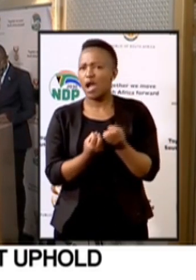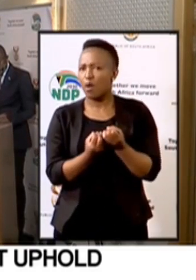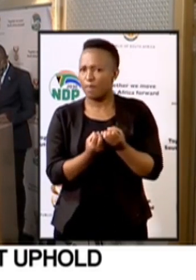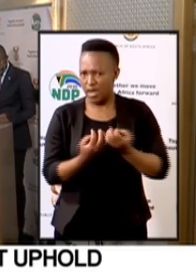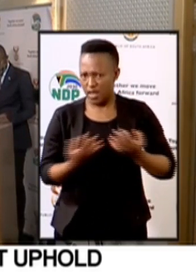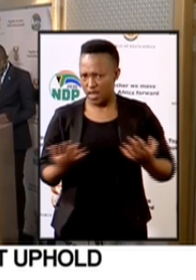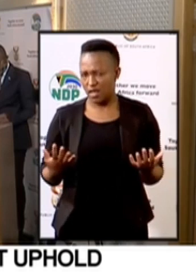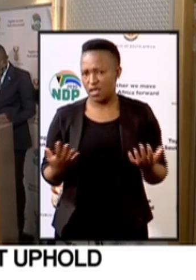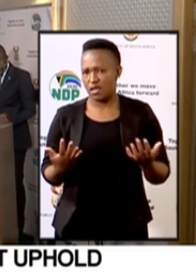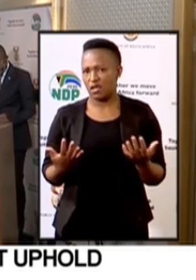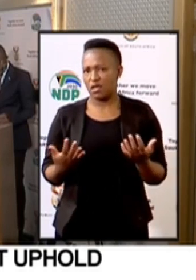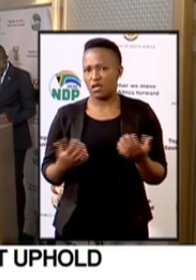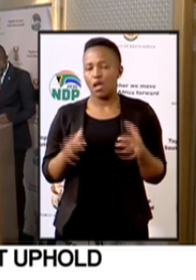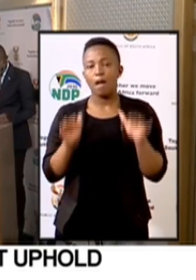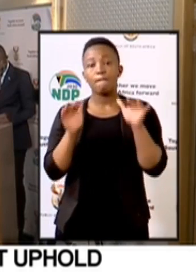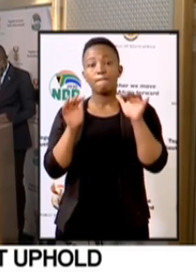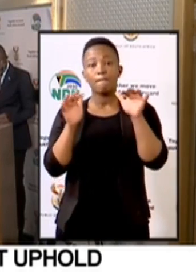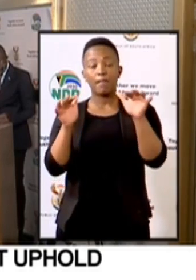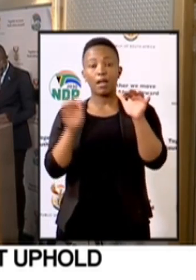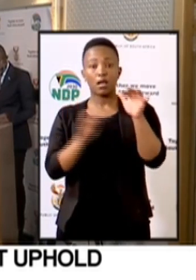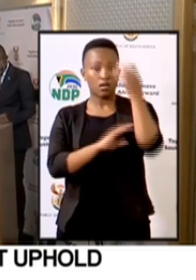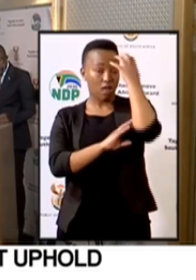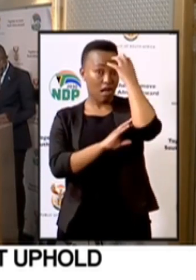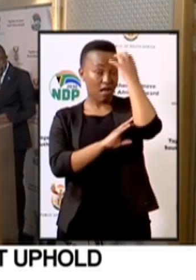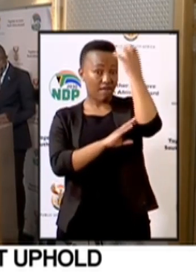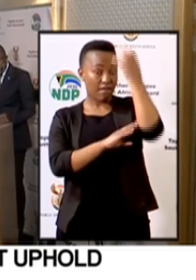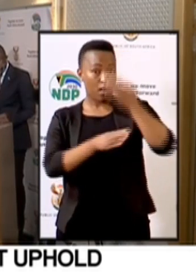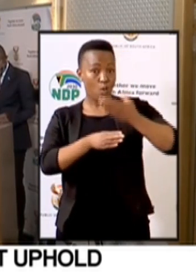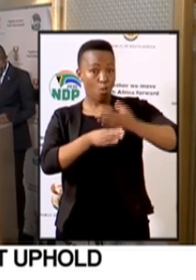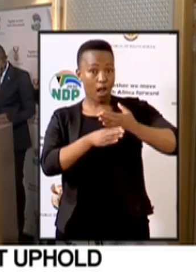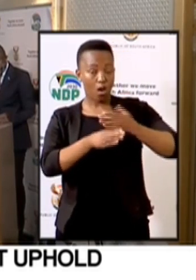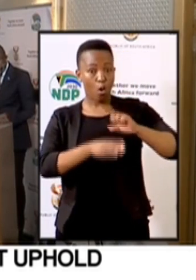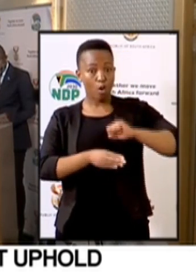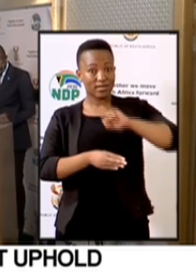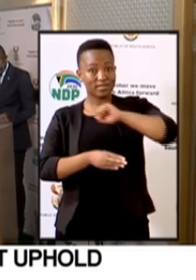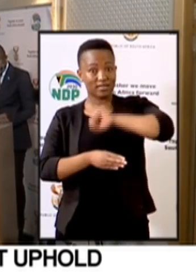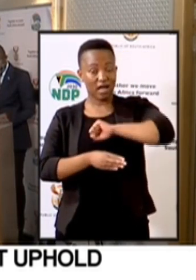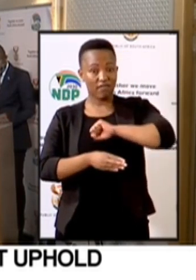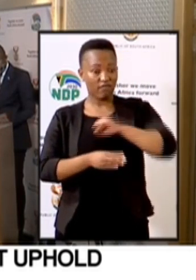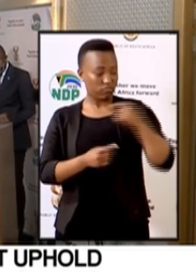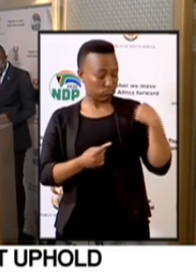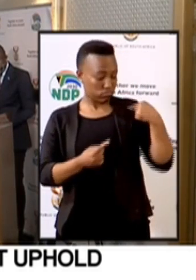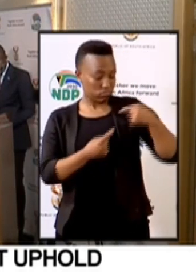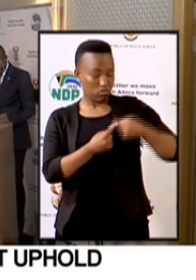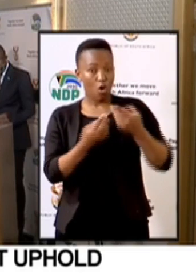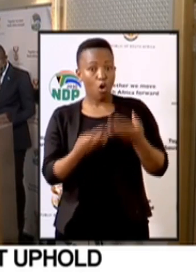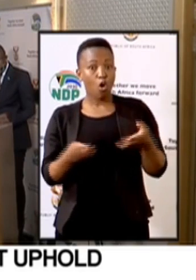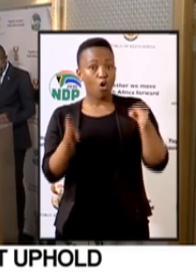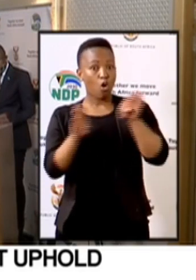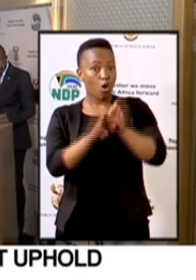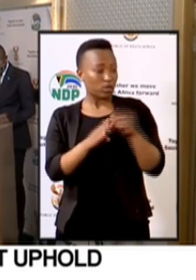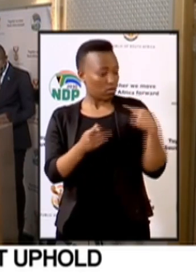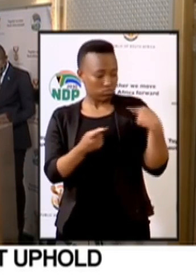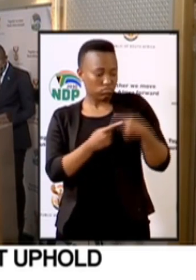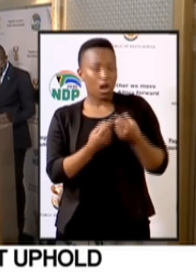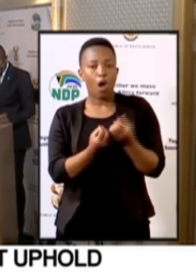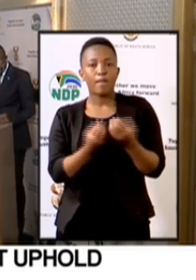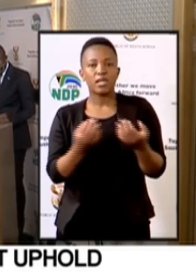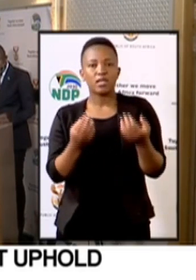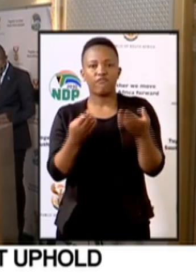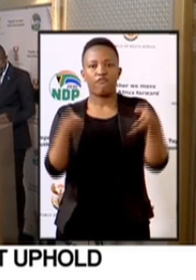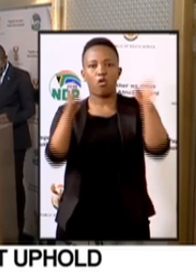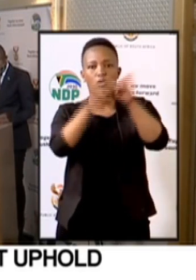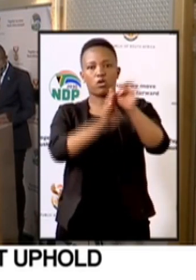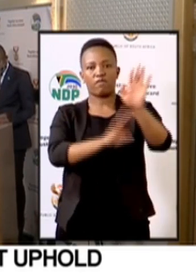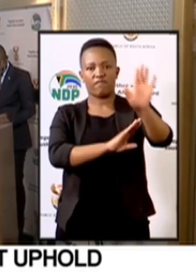of the public servant workforce are at work or have been at work under lockdown 5? What that